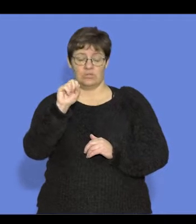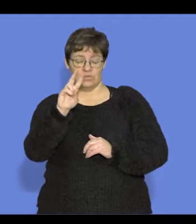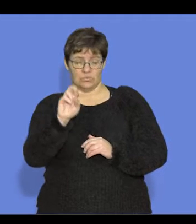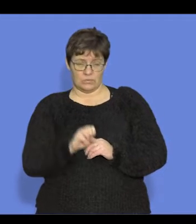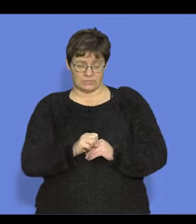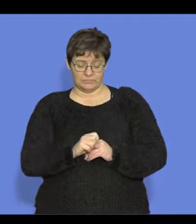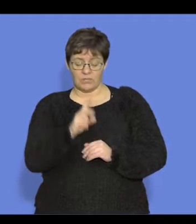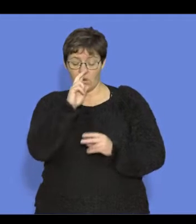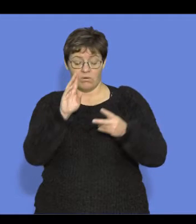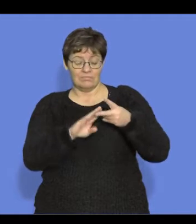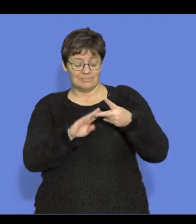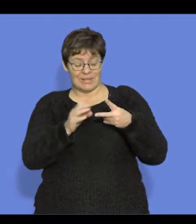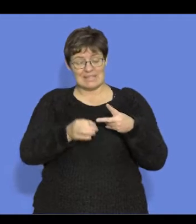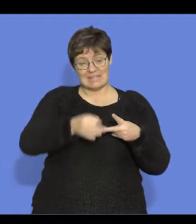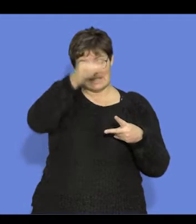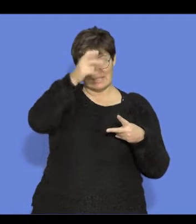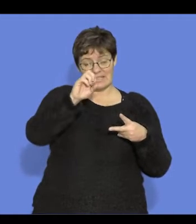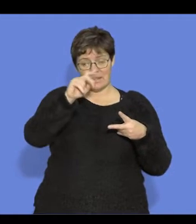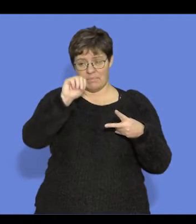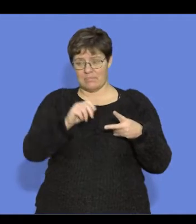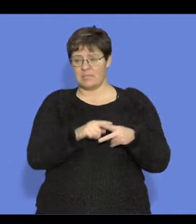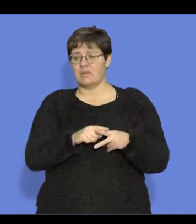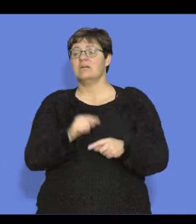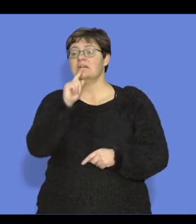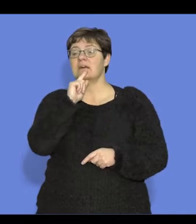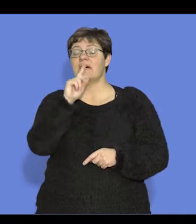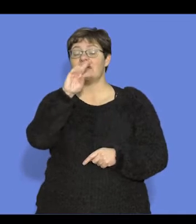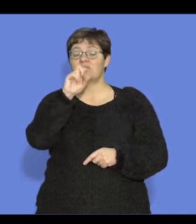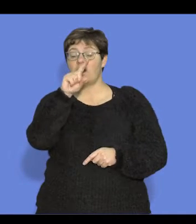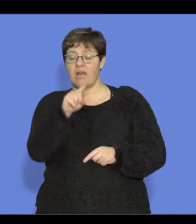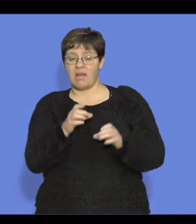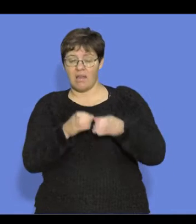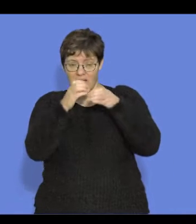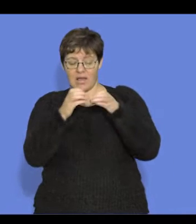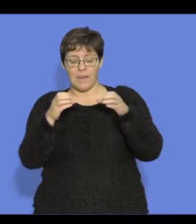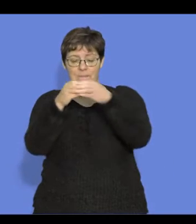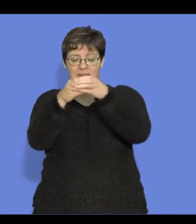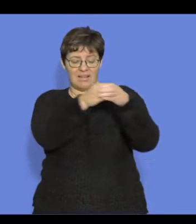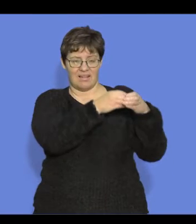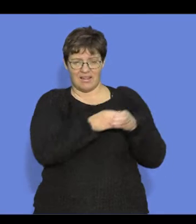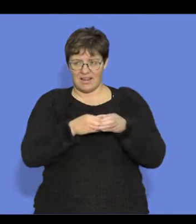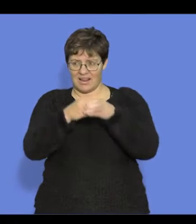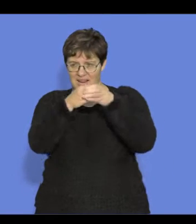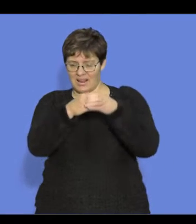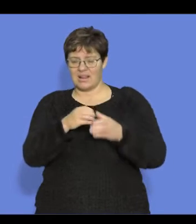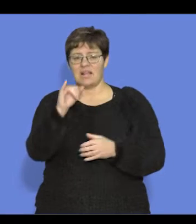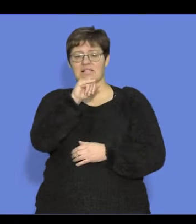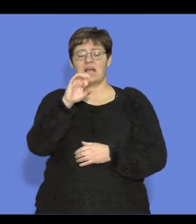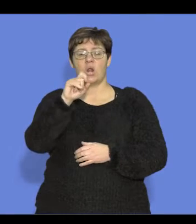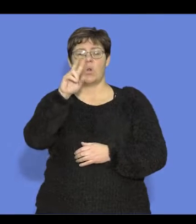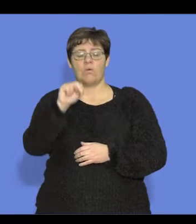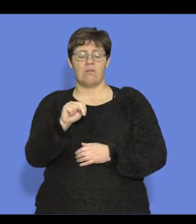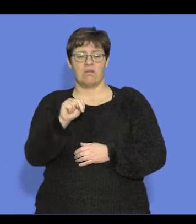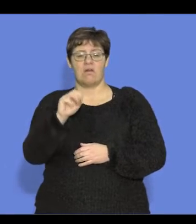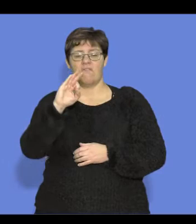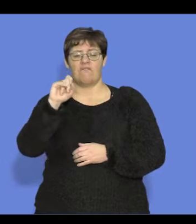the stem, the vascular tissue is found in the vascular bundles where the xylem and phloem is. And if we